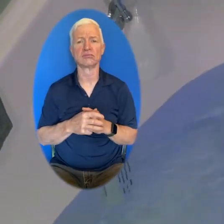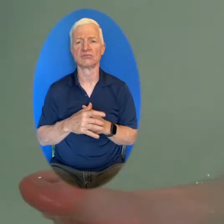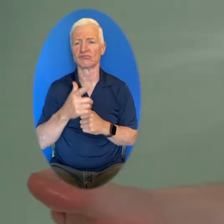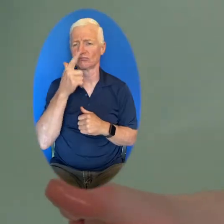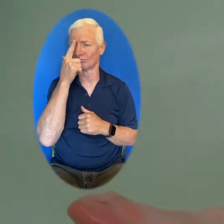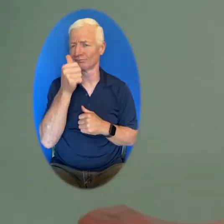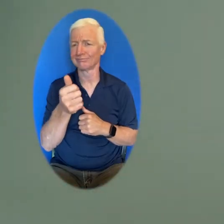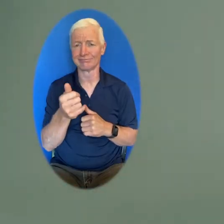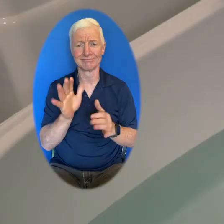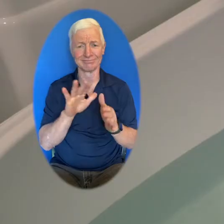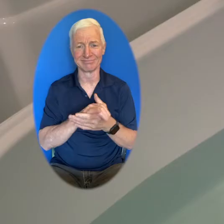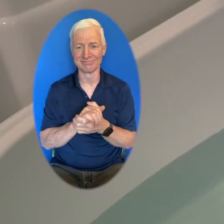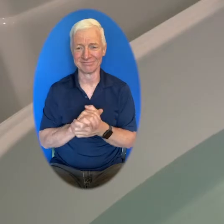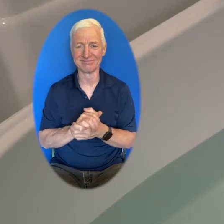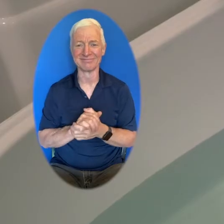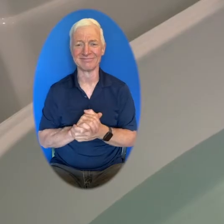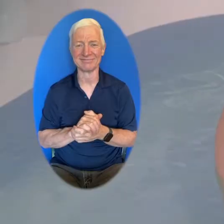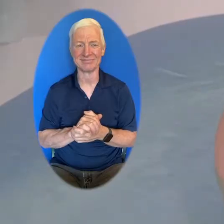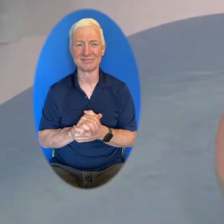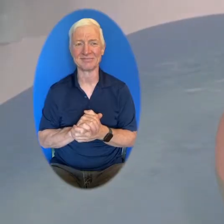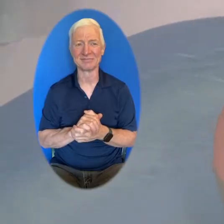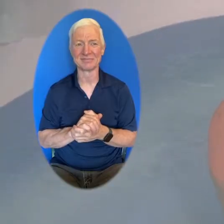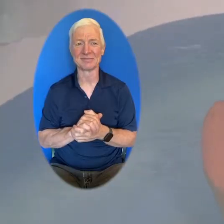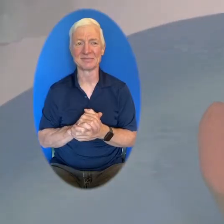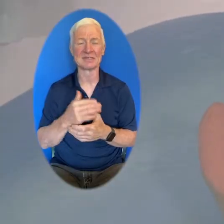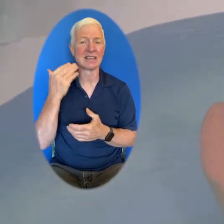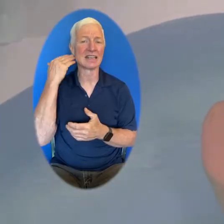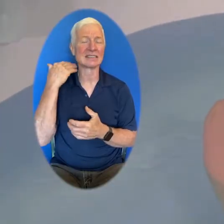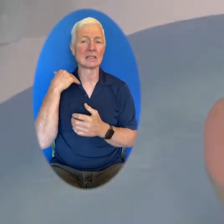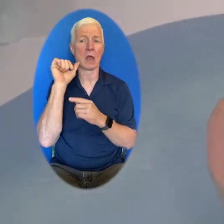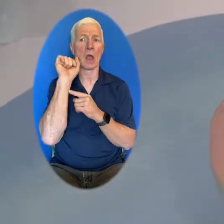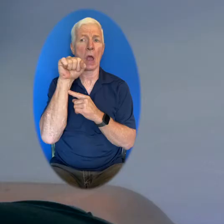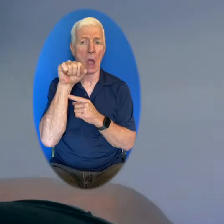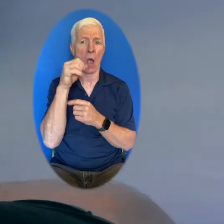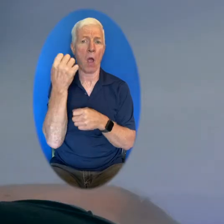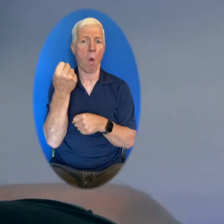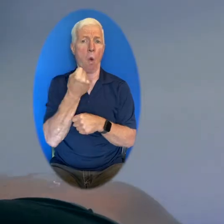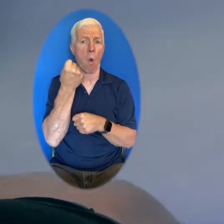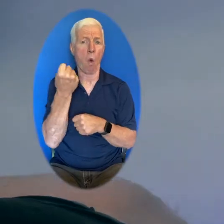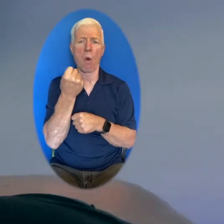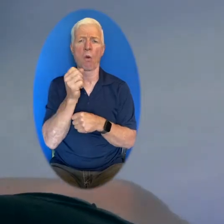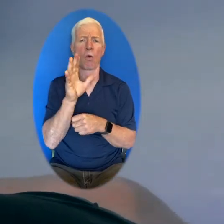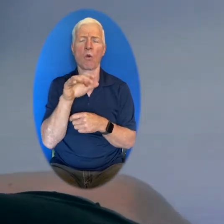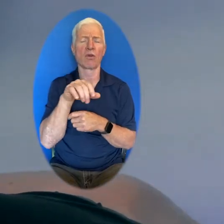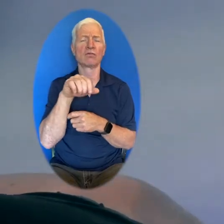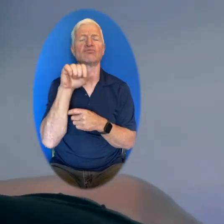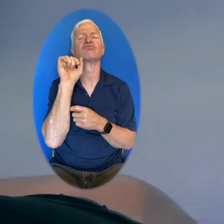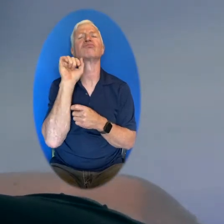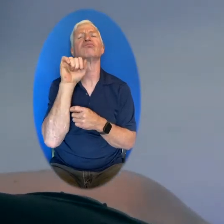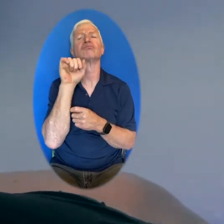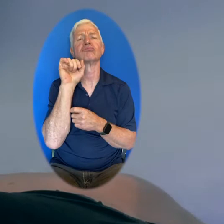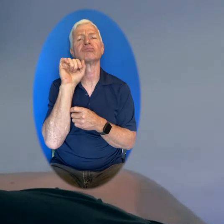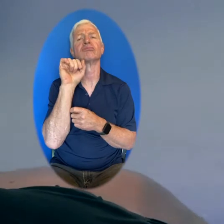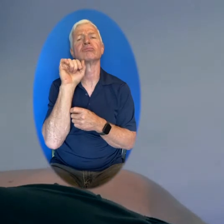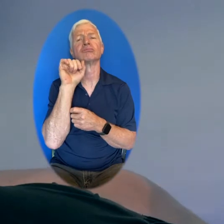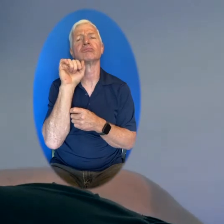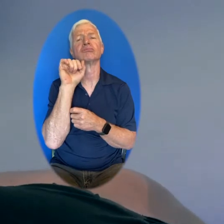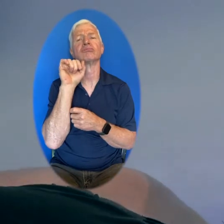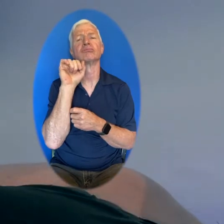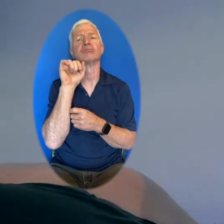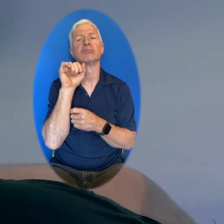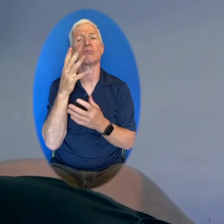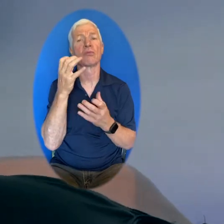head, cross your legs, or rest your head in your hands. Neck and shoulder tension is common at